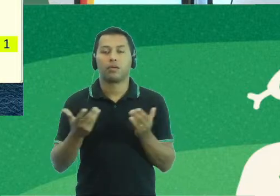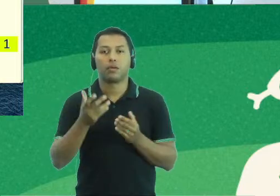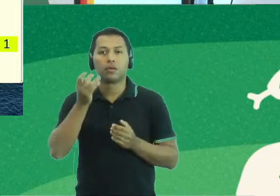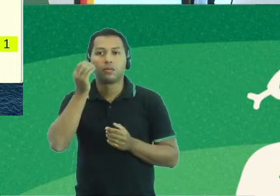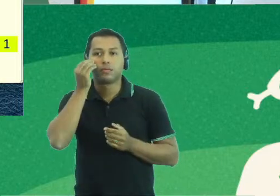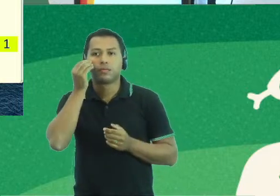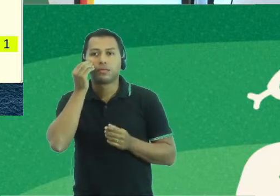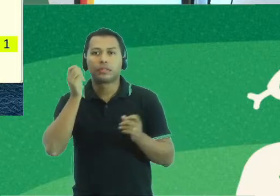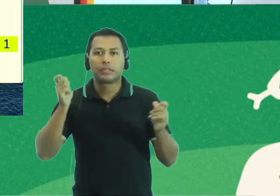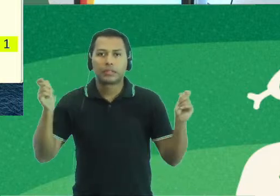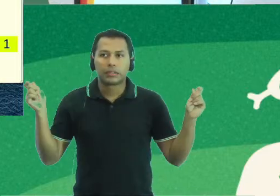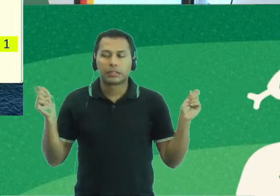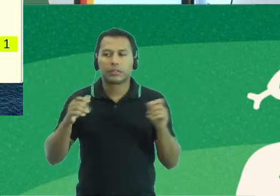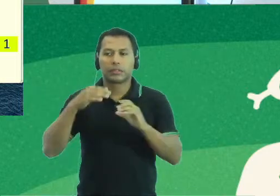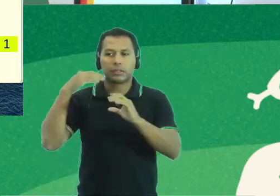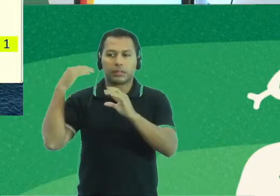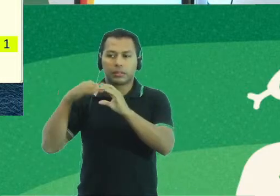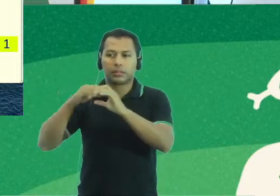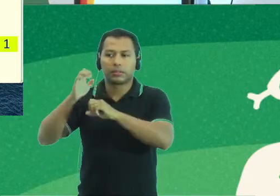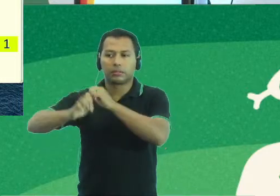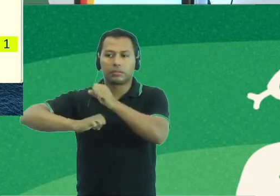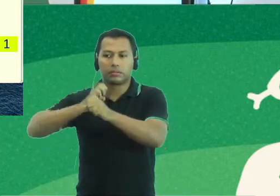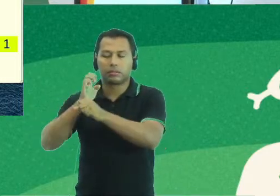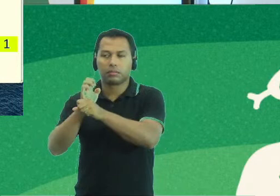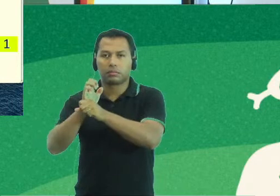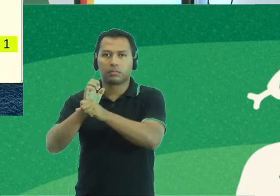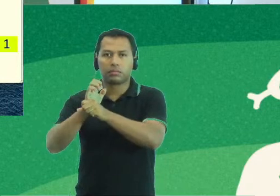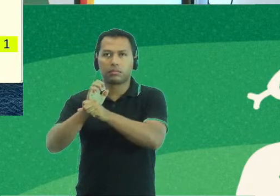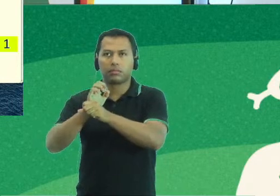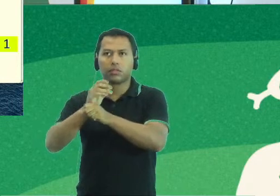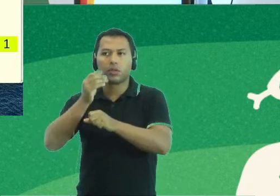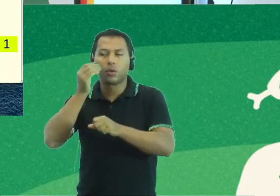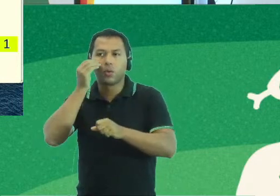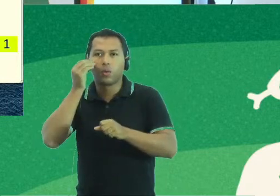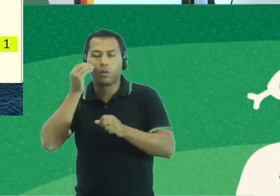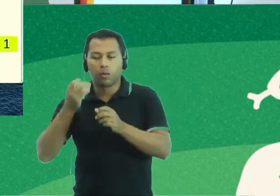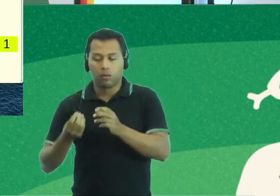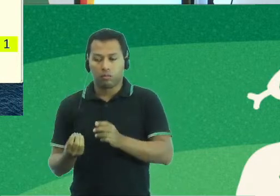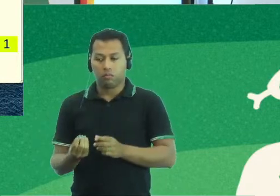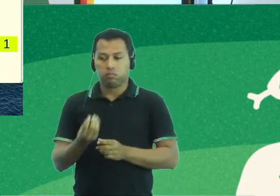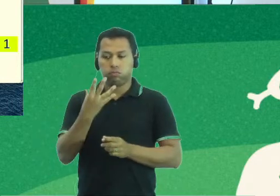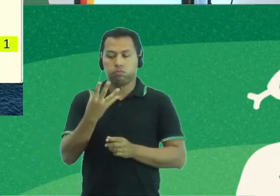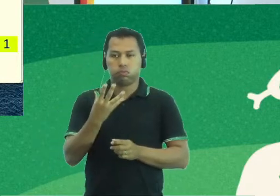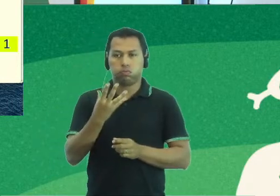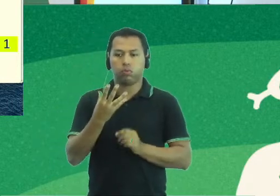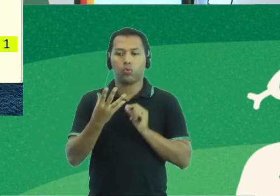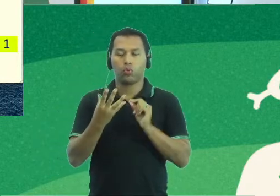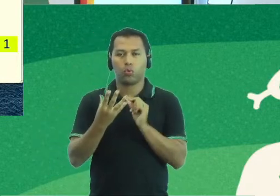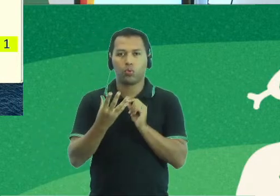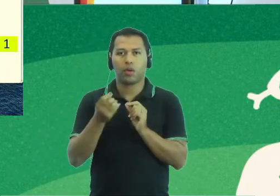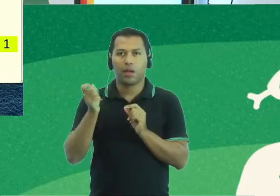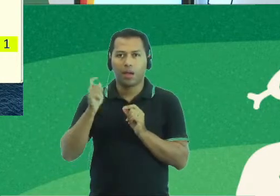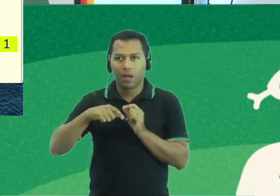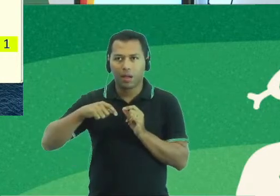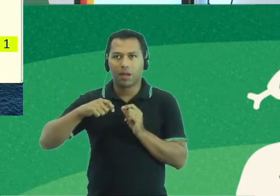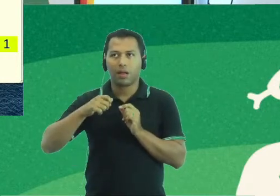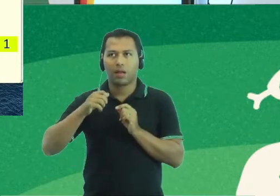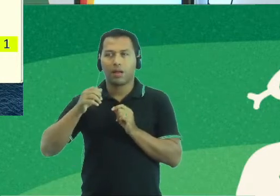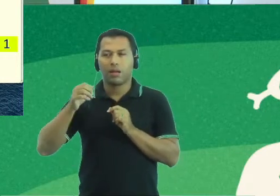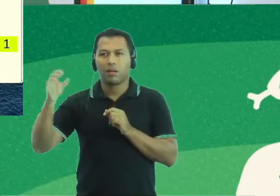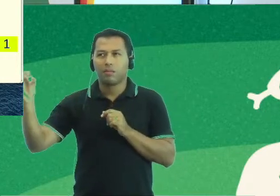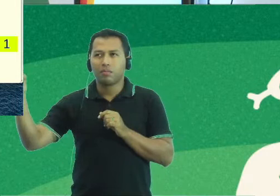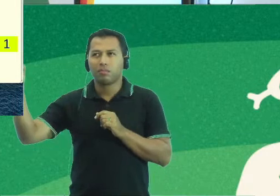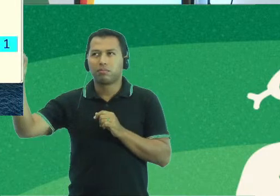a notification when the International Space Station passes by. So I'm gonna do that by creating a Flask application. Flask, like